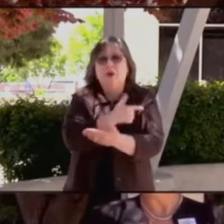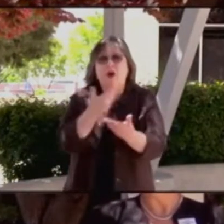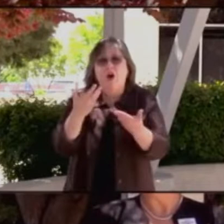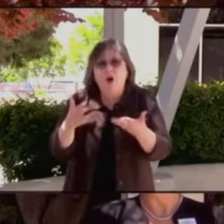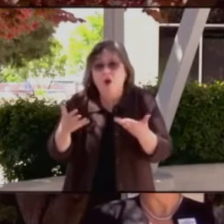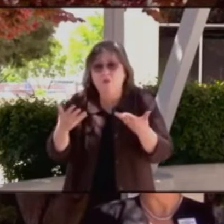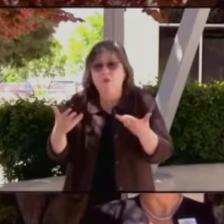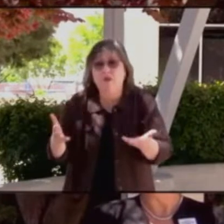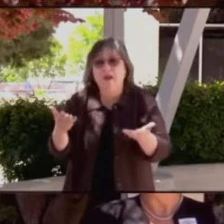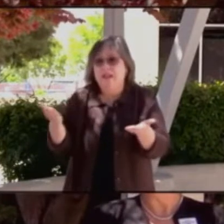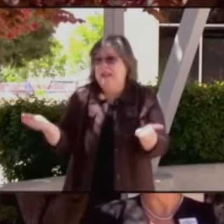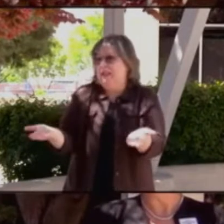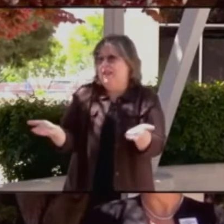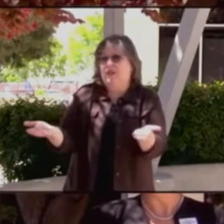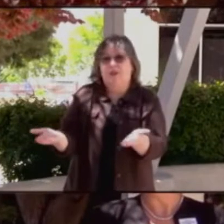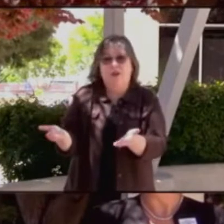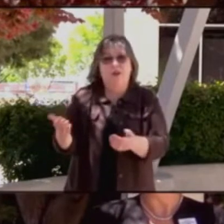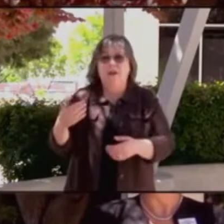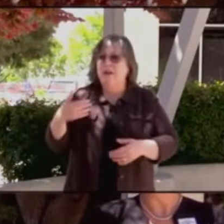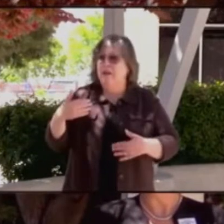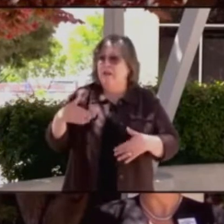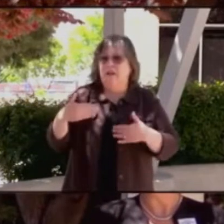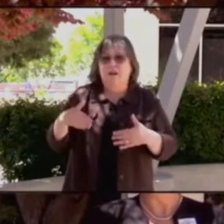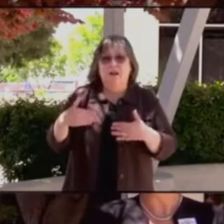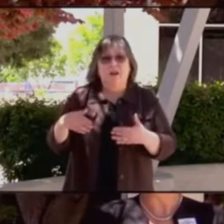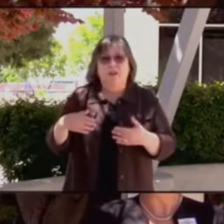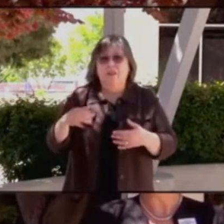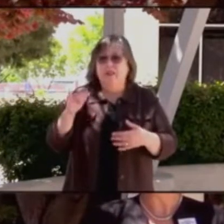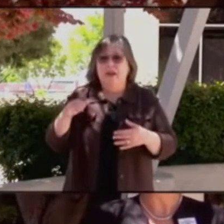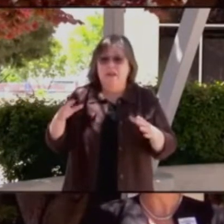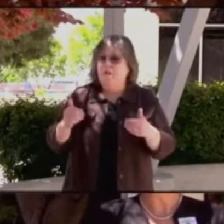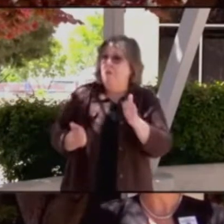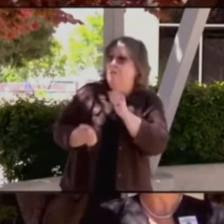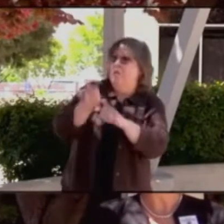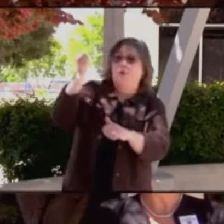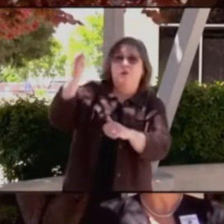County alone. This is exceptional, and close to